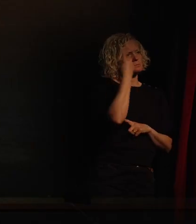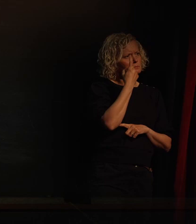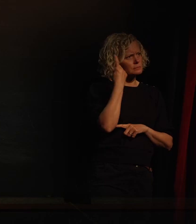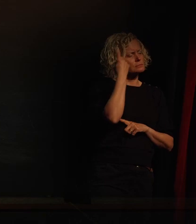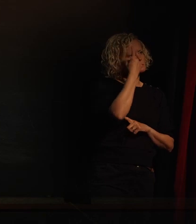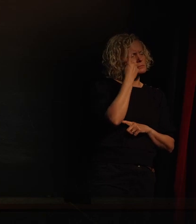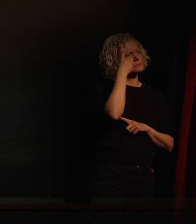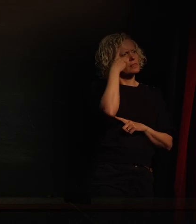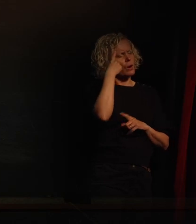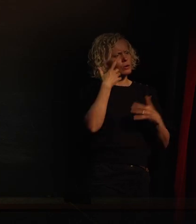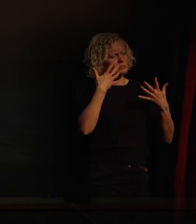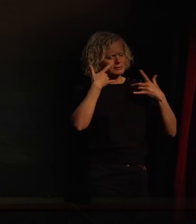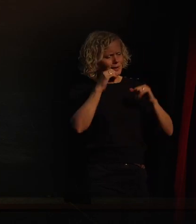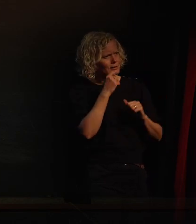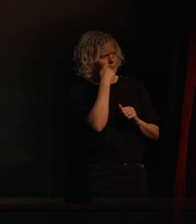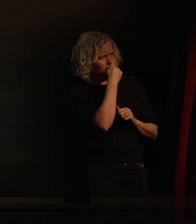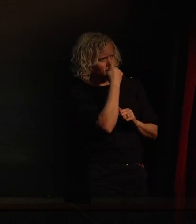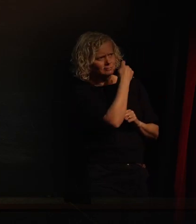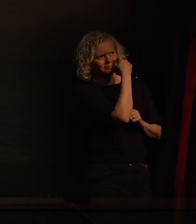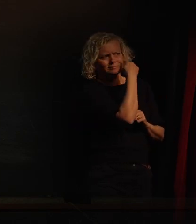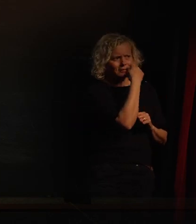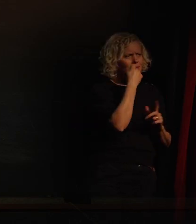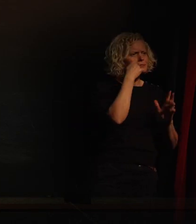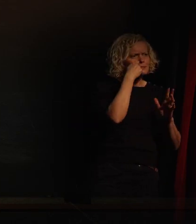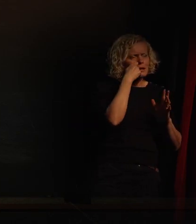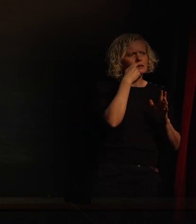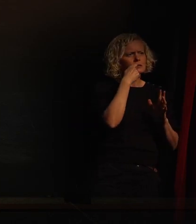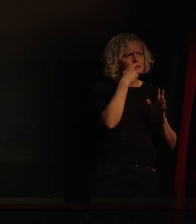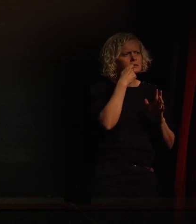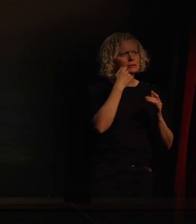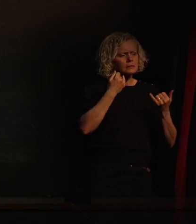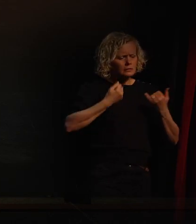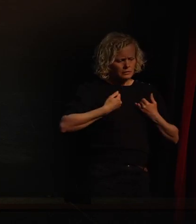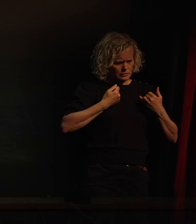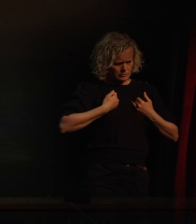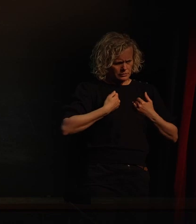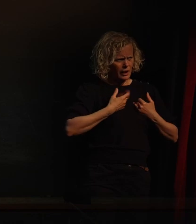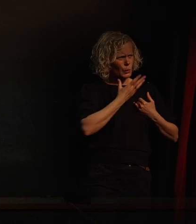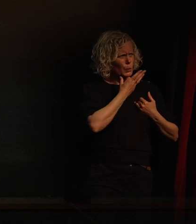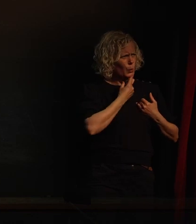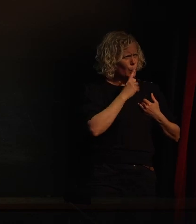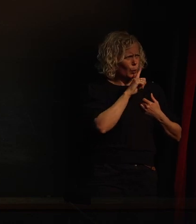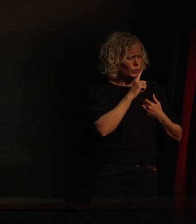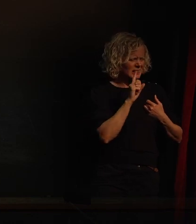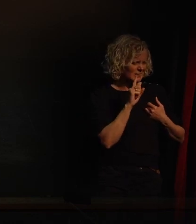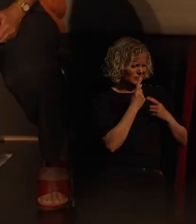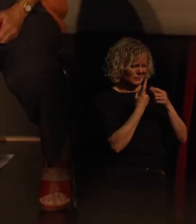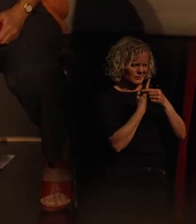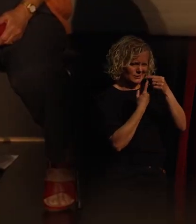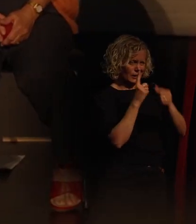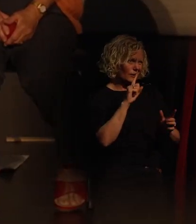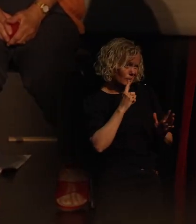that testing for the virus by poking a stick way up